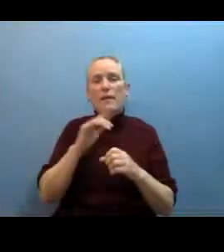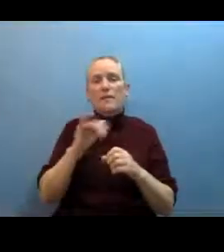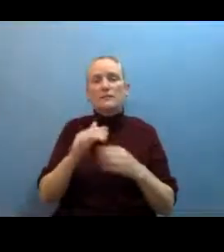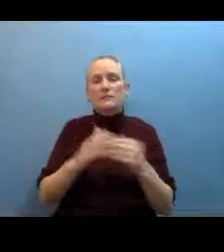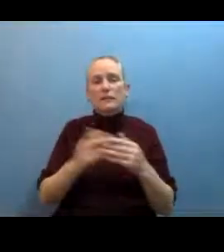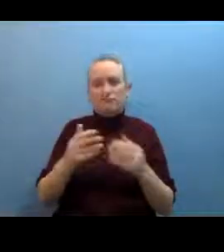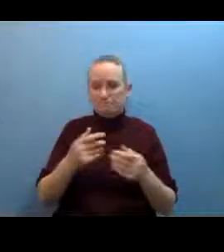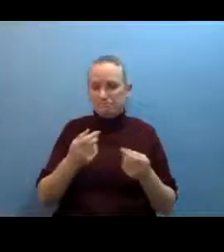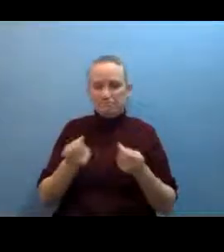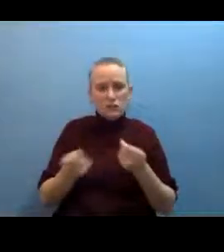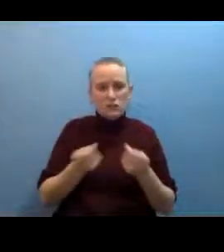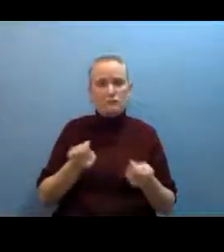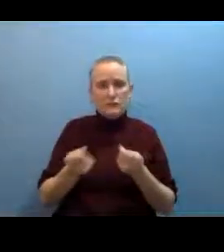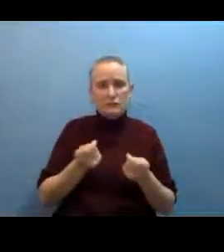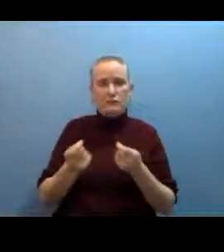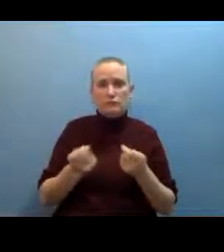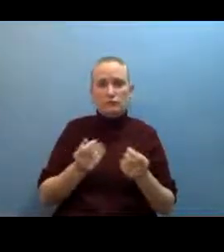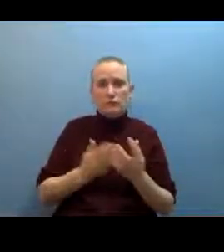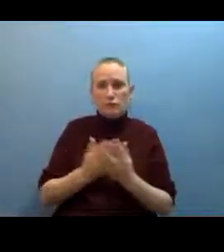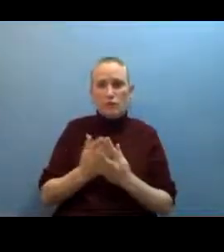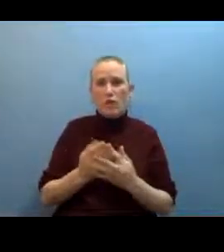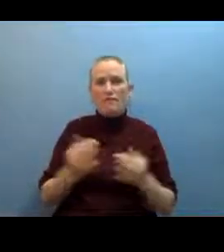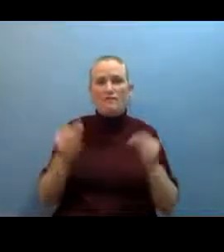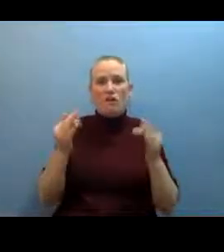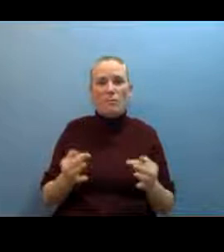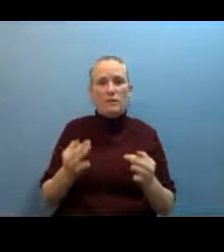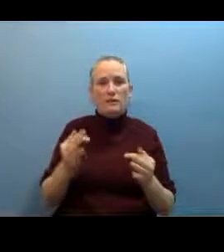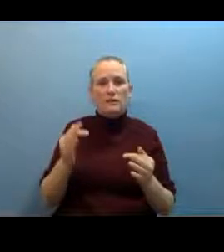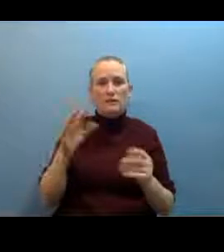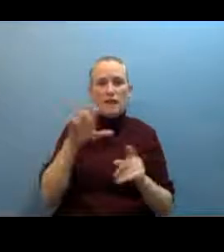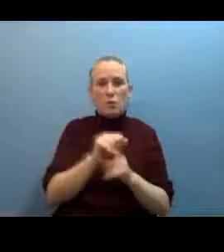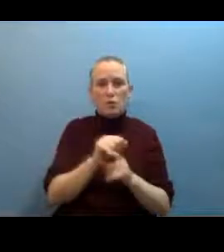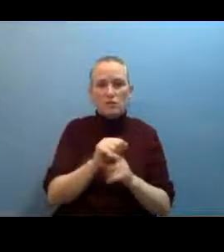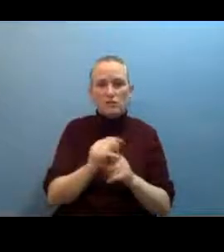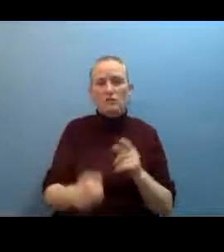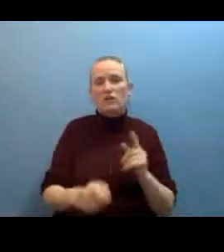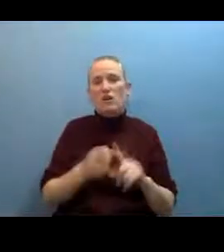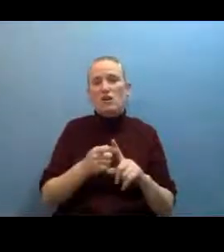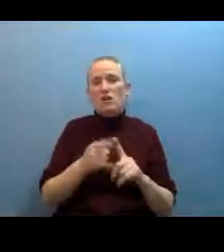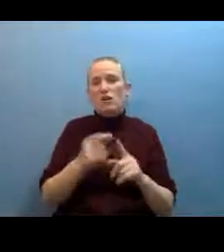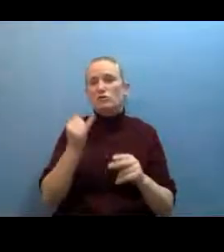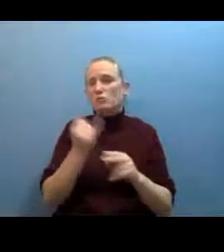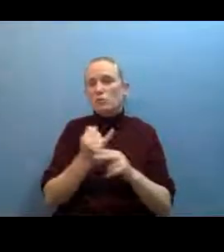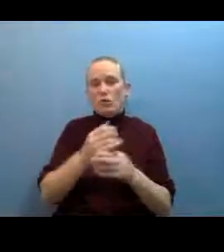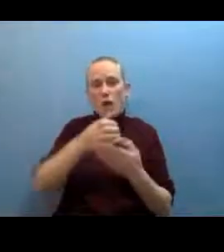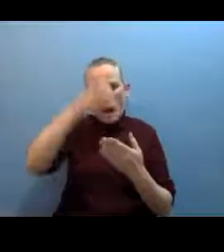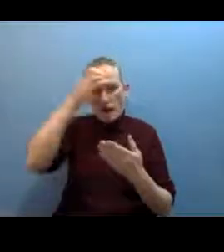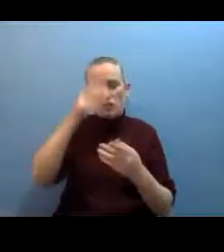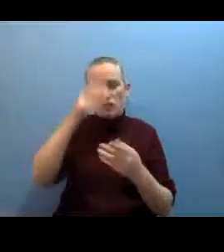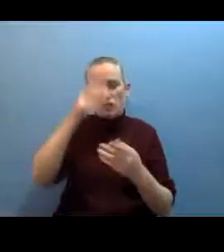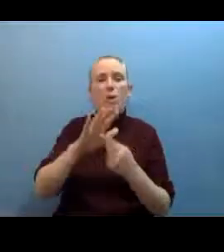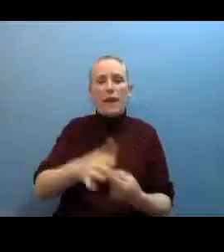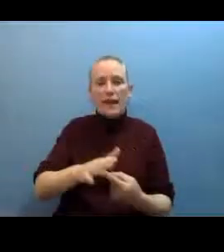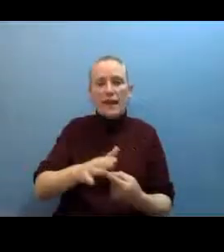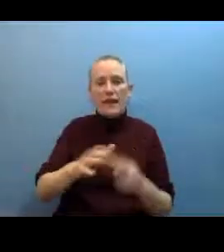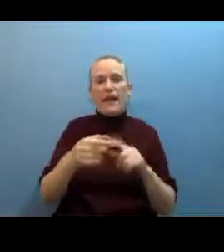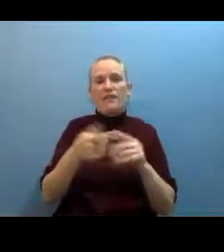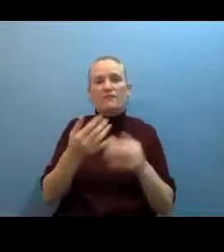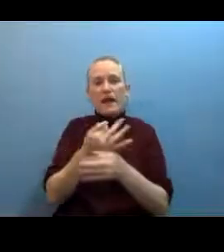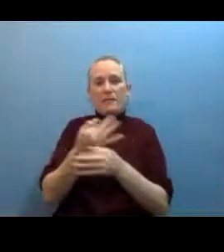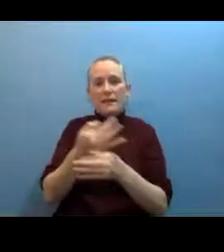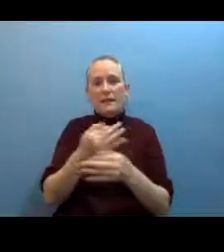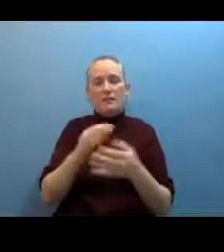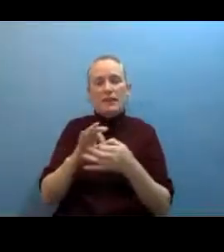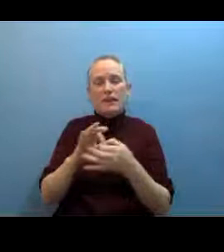for quite some time. So maybe a formal diagnosis, or school, college, bullying, family relationships, stressful